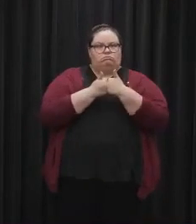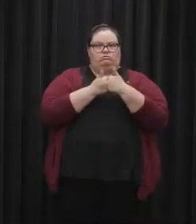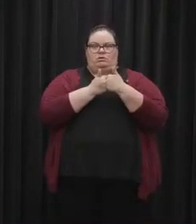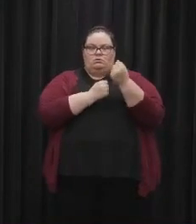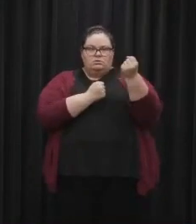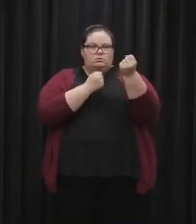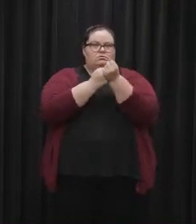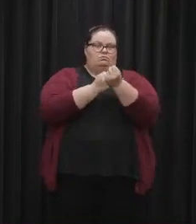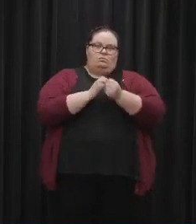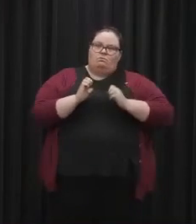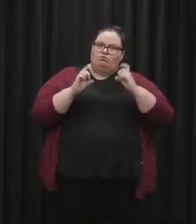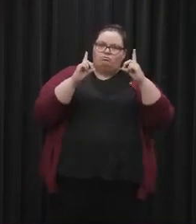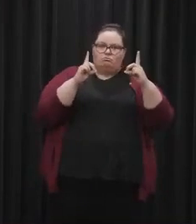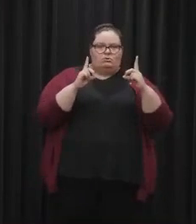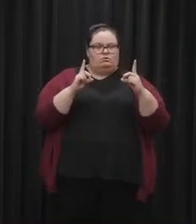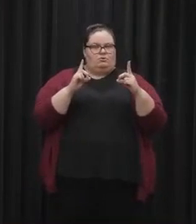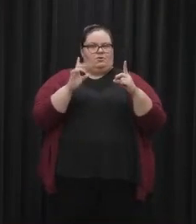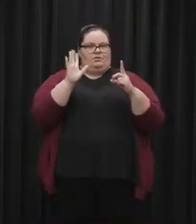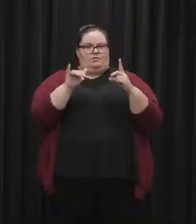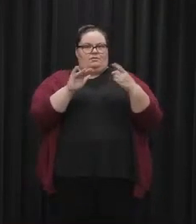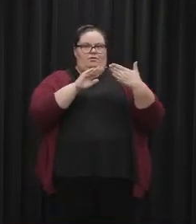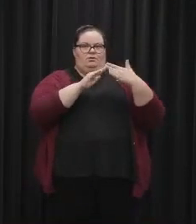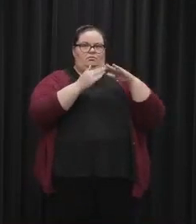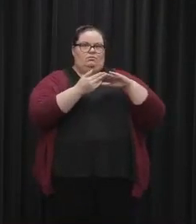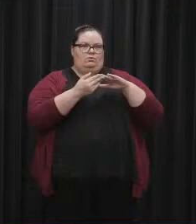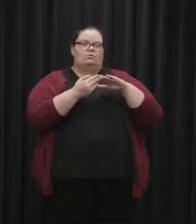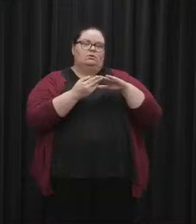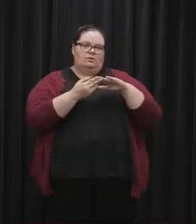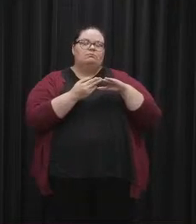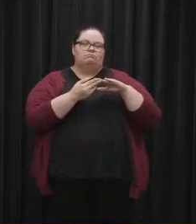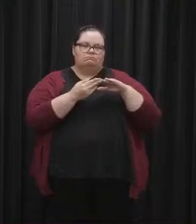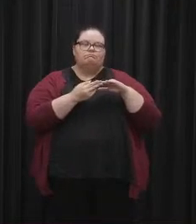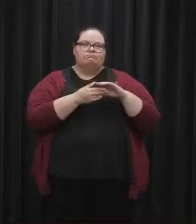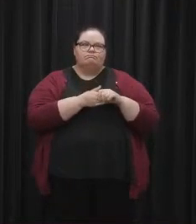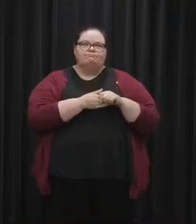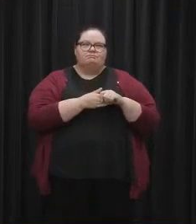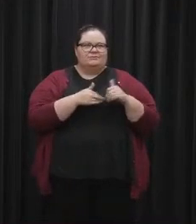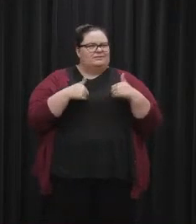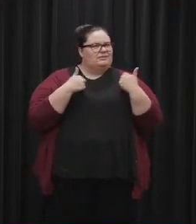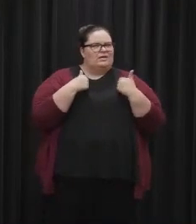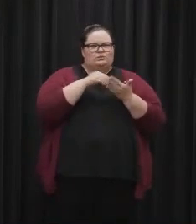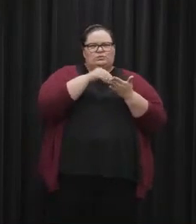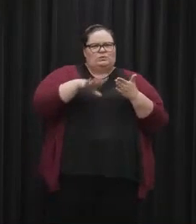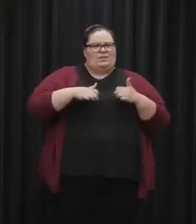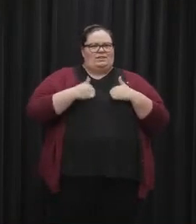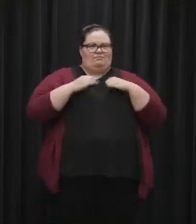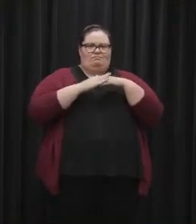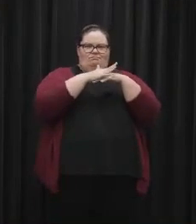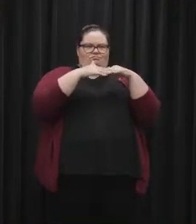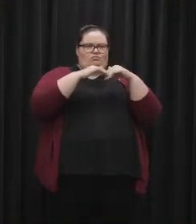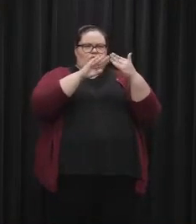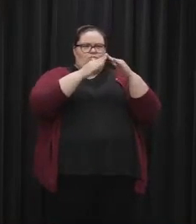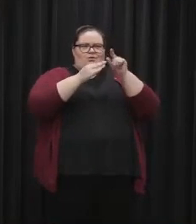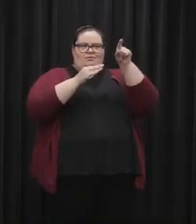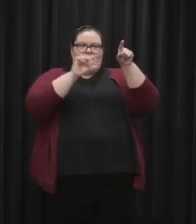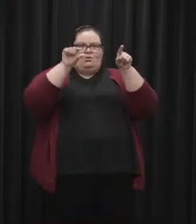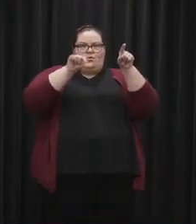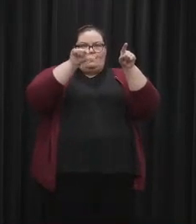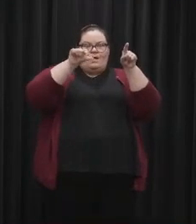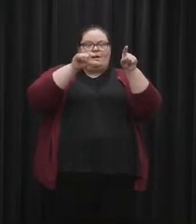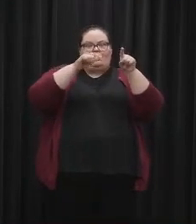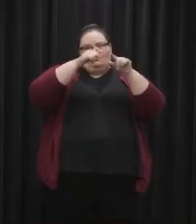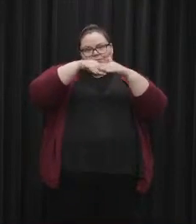able to support education for that school population of young students who live in that First Nations community in Quebec, but